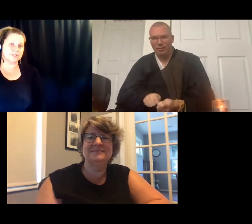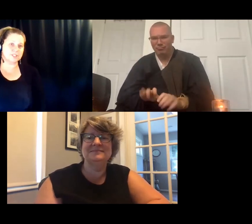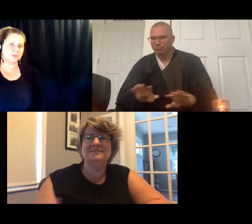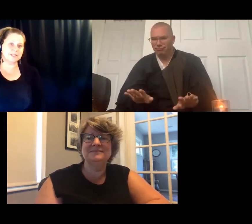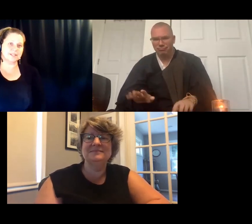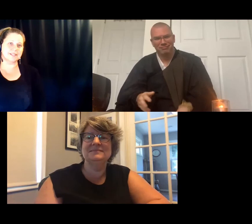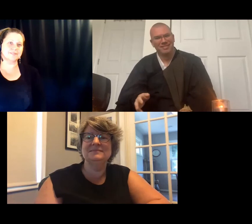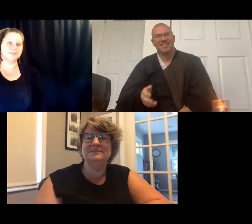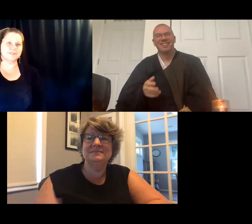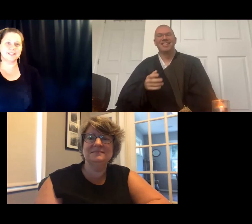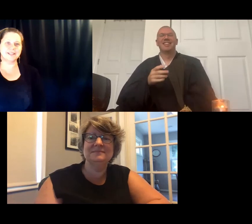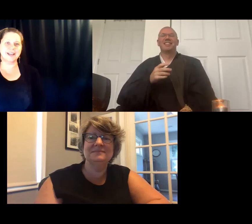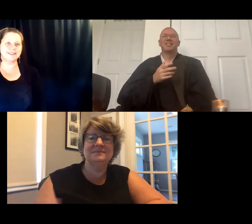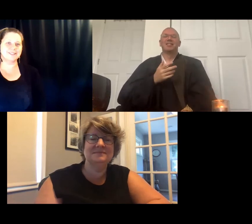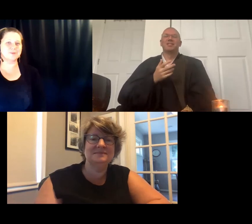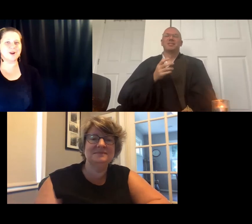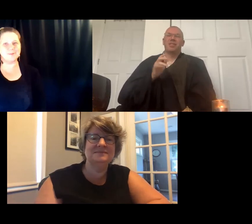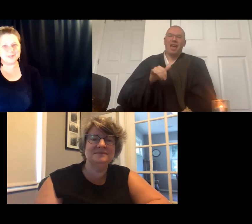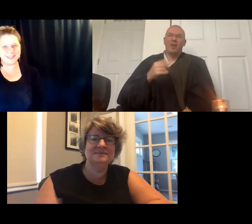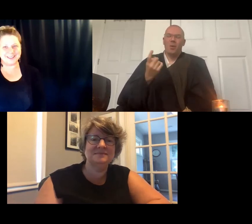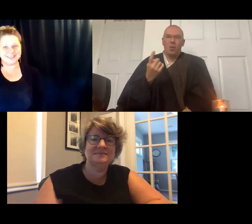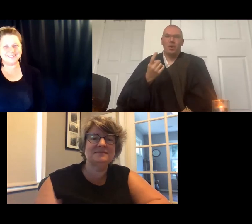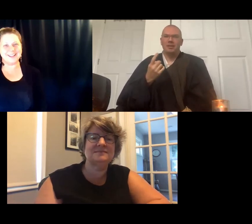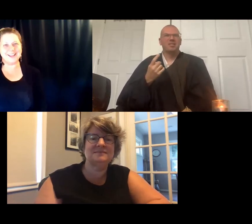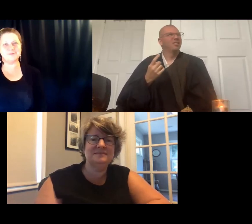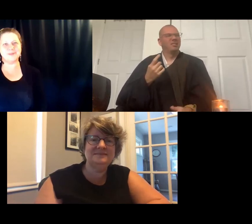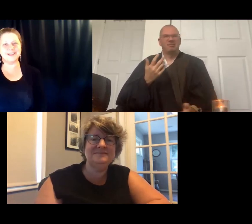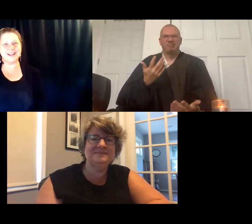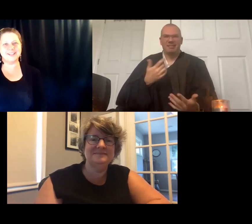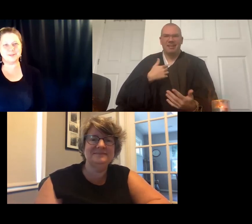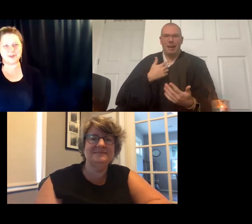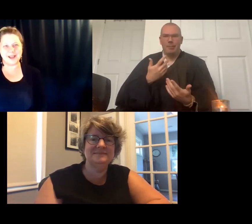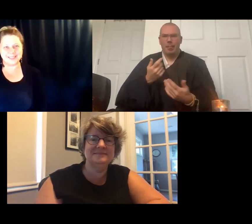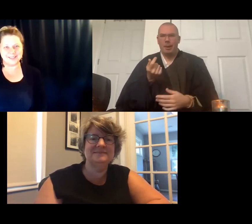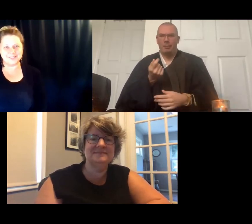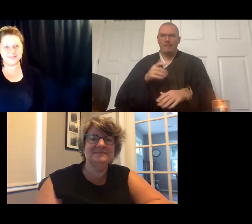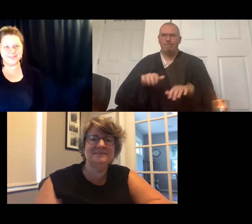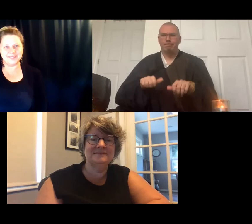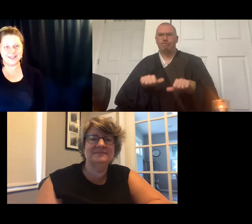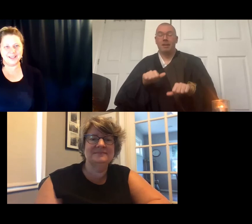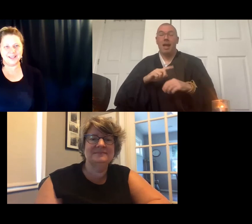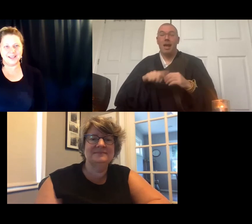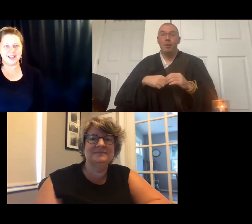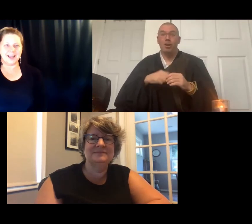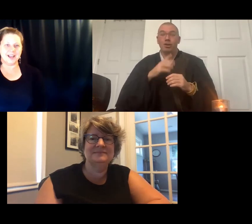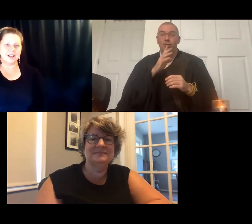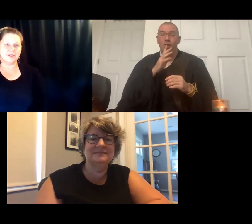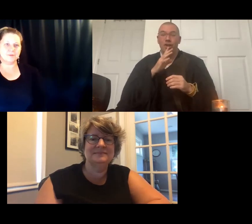personal situation is. The first thing again is we're all breathing, and recognize your breath.